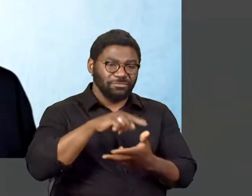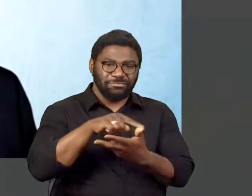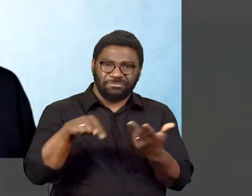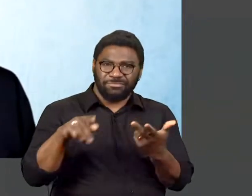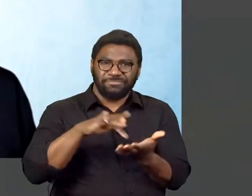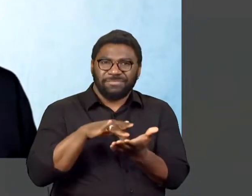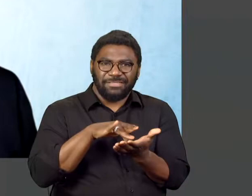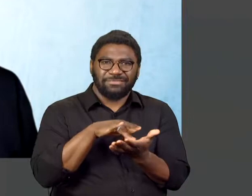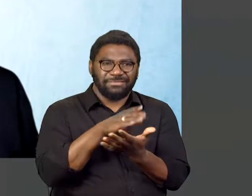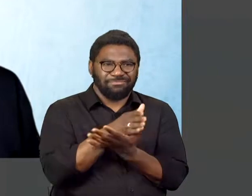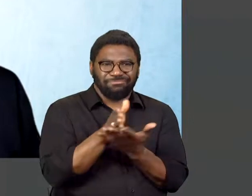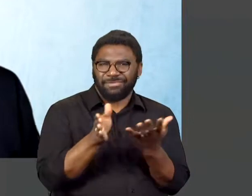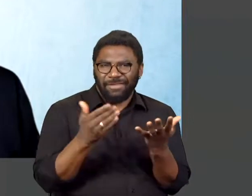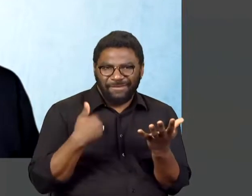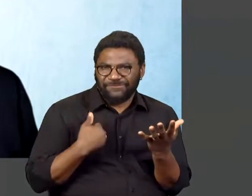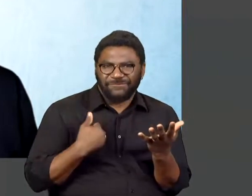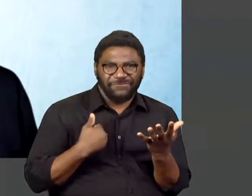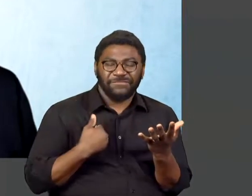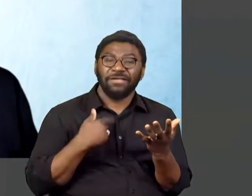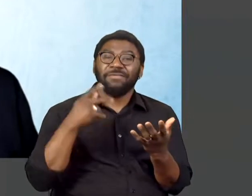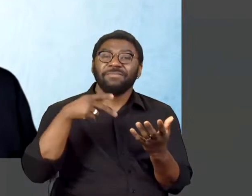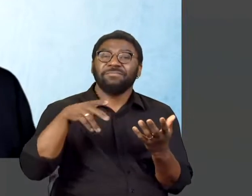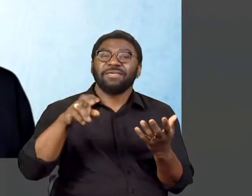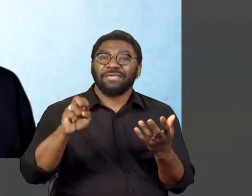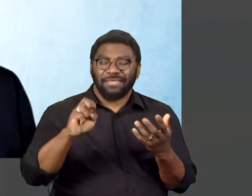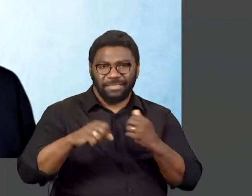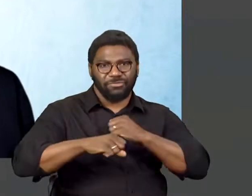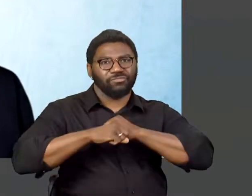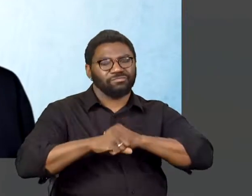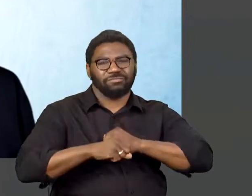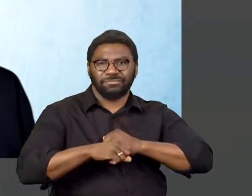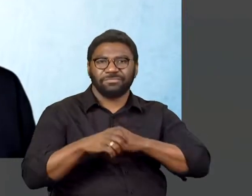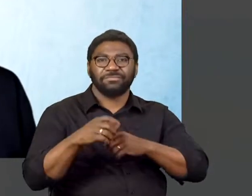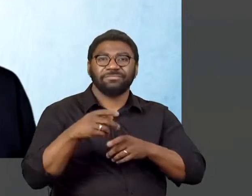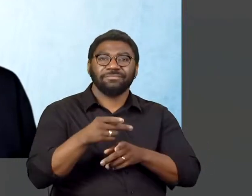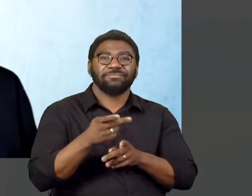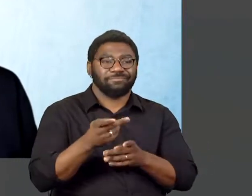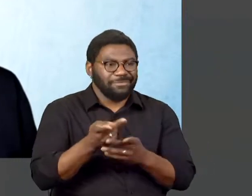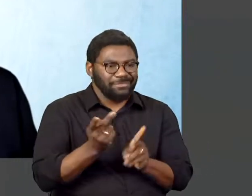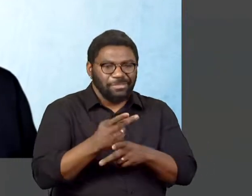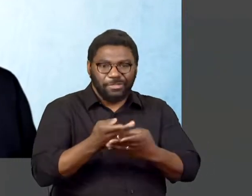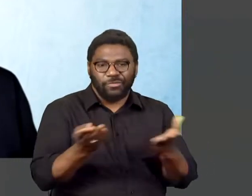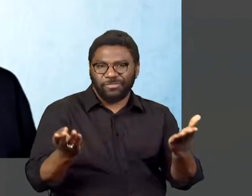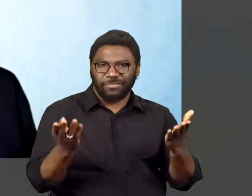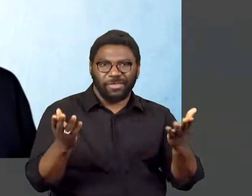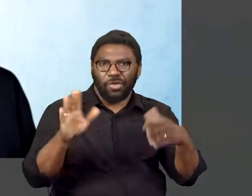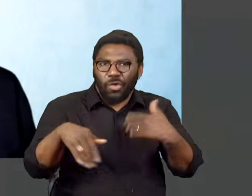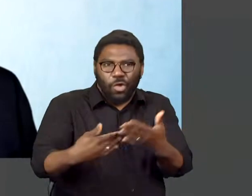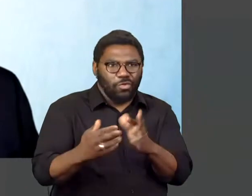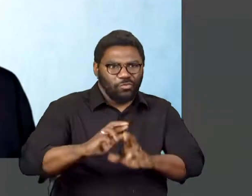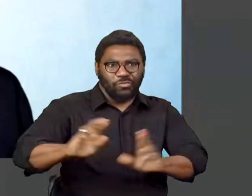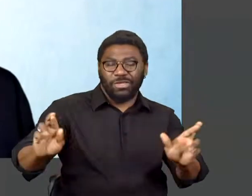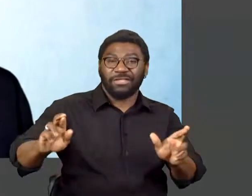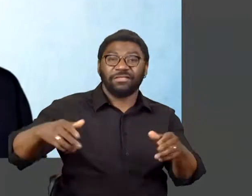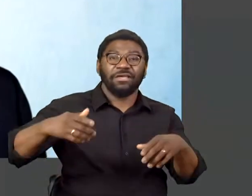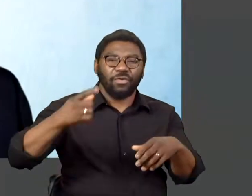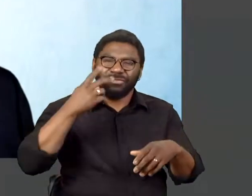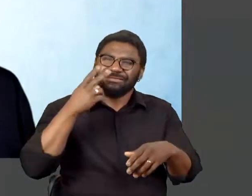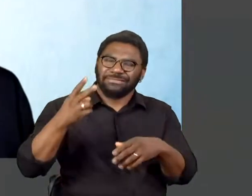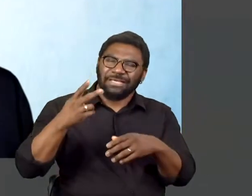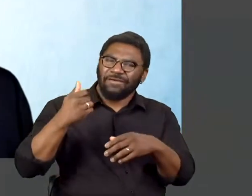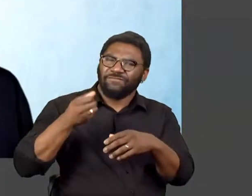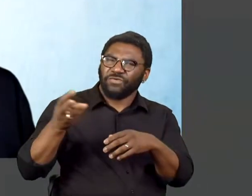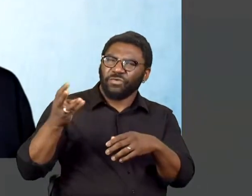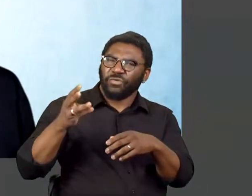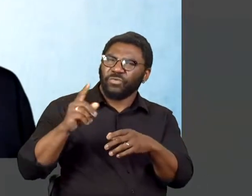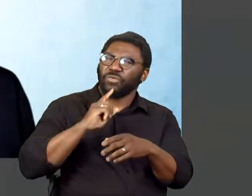zanamivir, peramivir, and personal protective equipment. We are seeing a couple of orders for goggles, face protection. Also